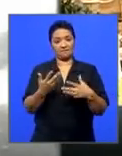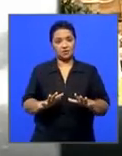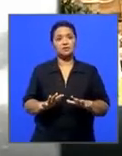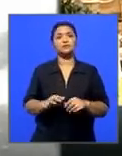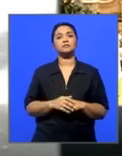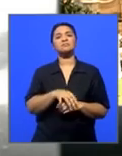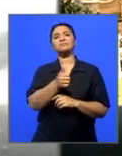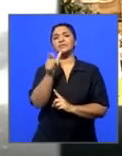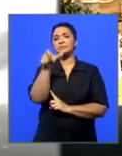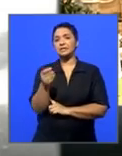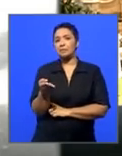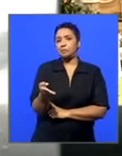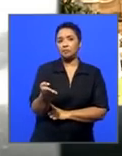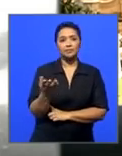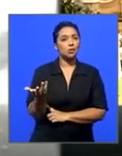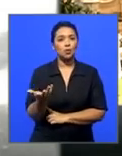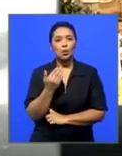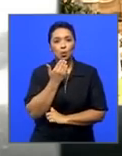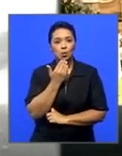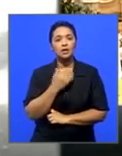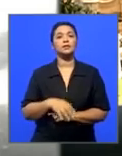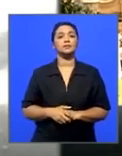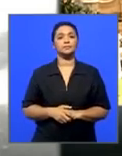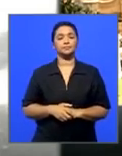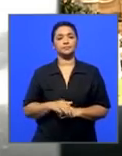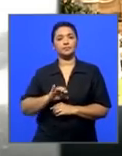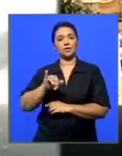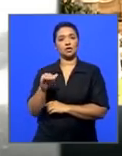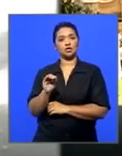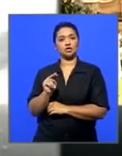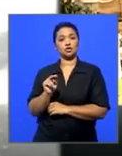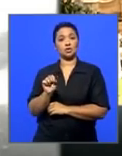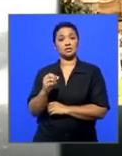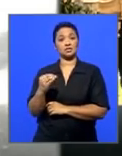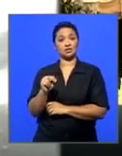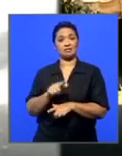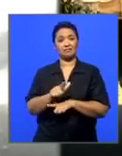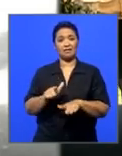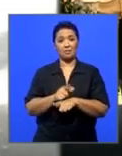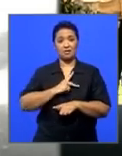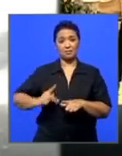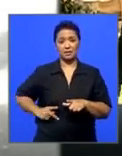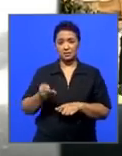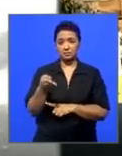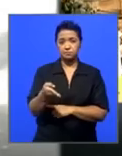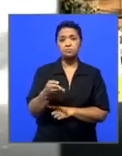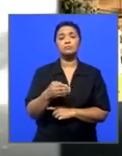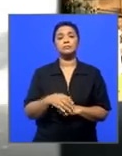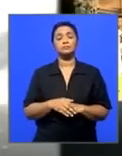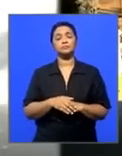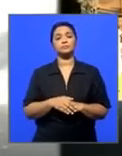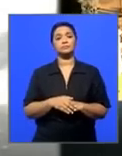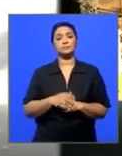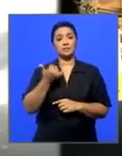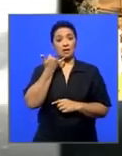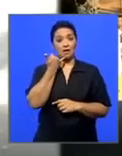names that we've seen filing past. We've got Ellen Johnson Sirleaf. She came past. Also, our former